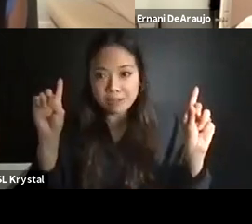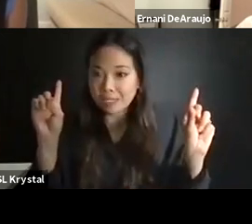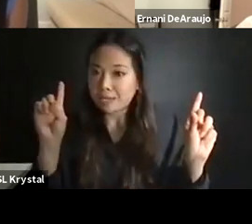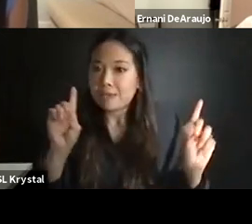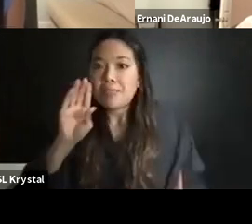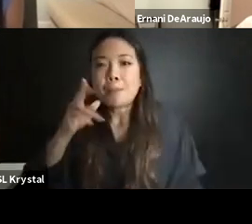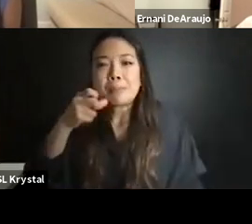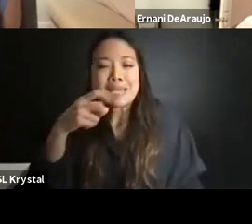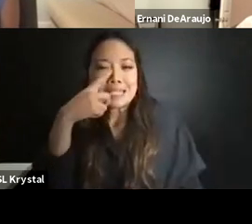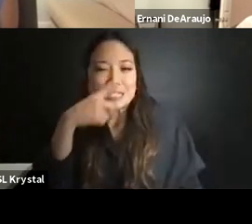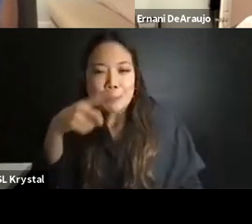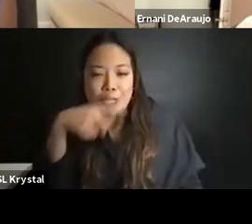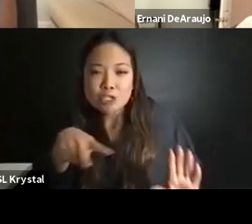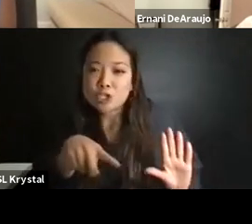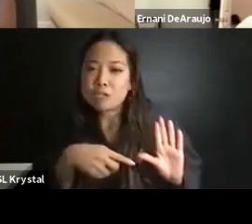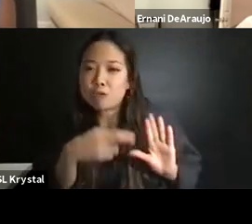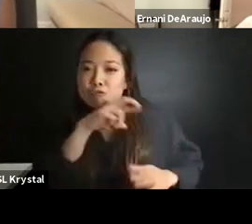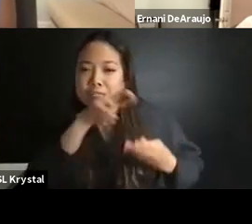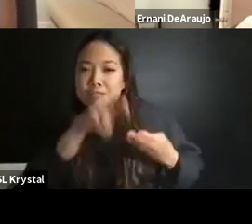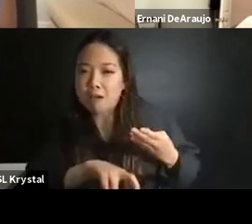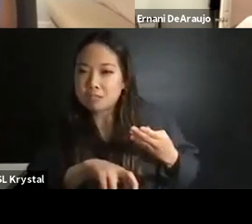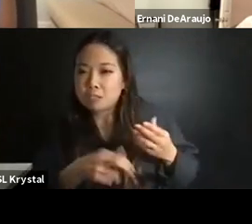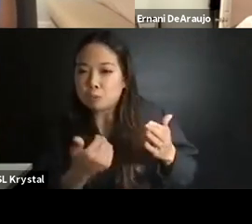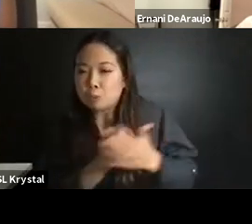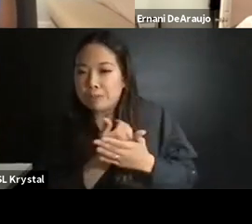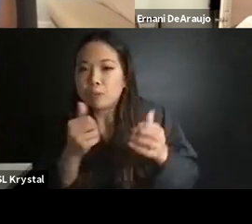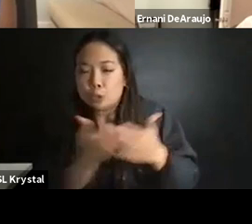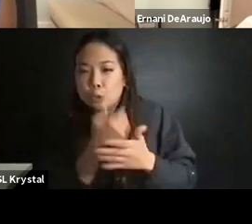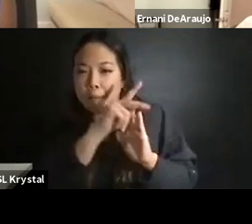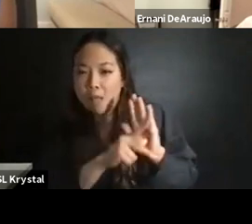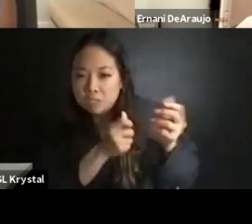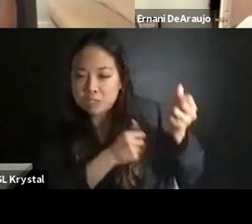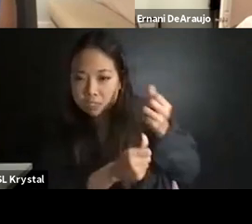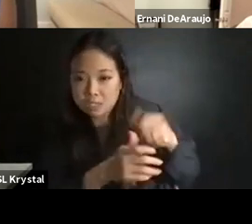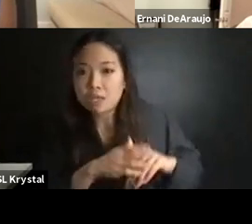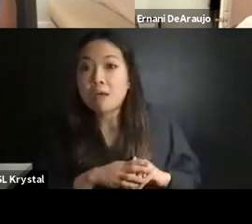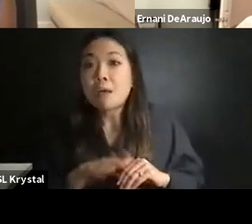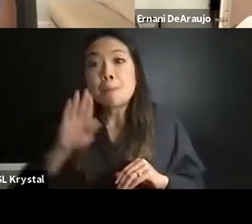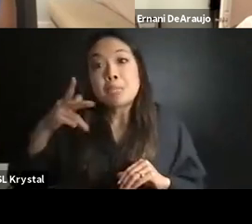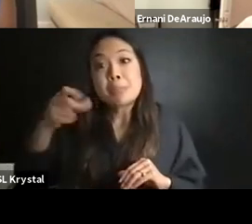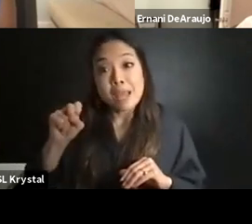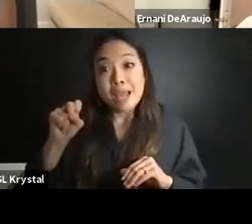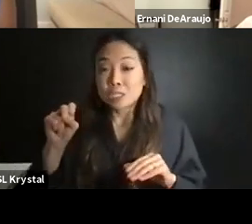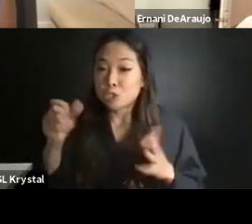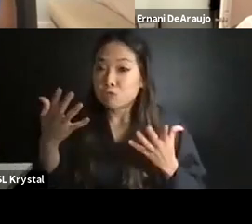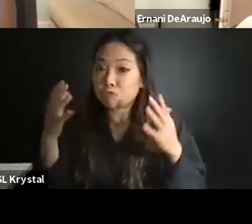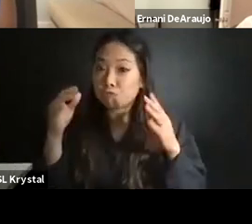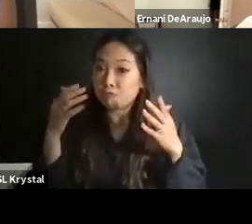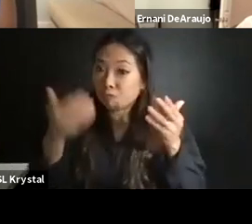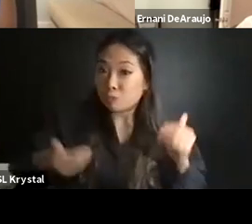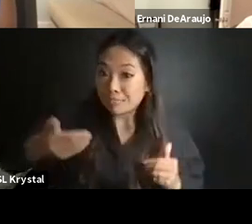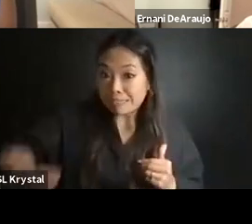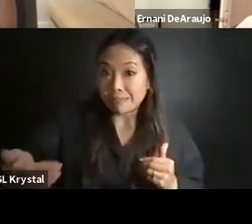admissions results under the new policy throughout the task force process bps routinely and on very short notice produced